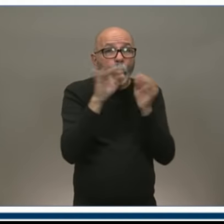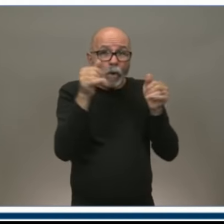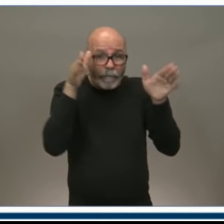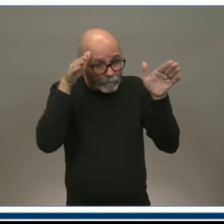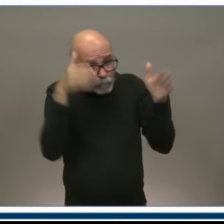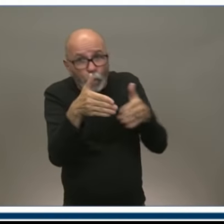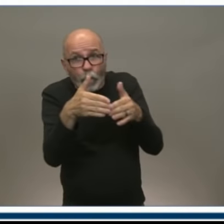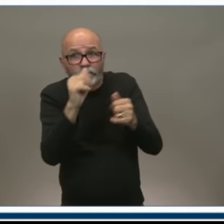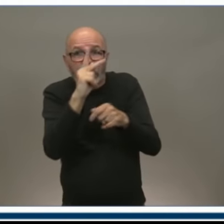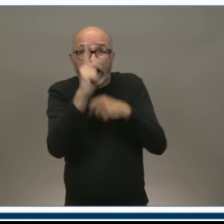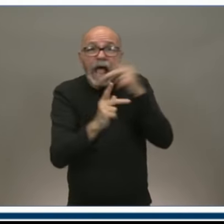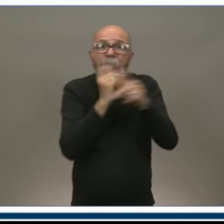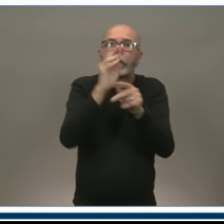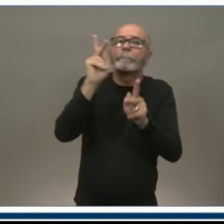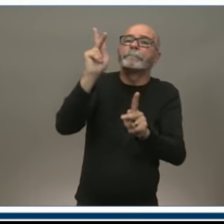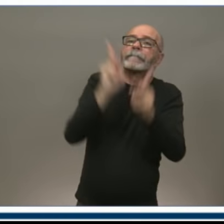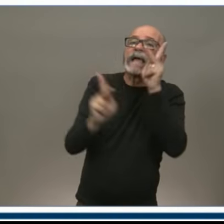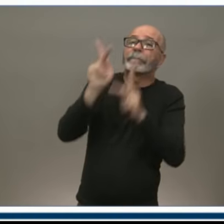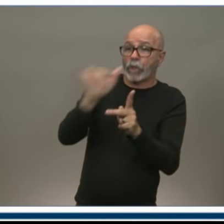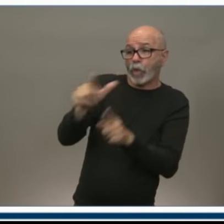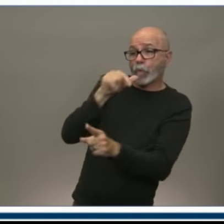populations like the rotational workers,